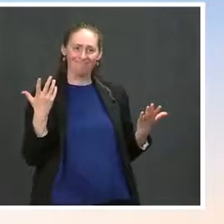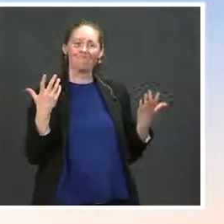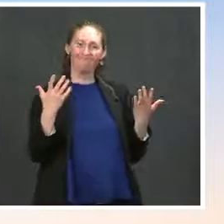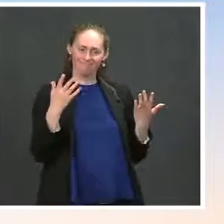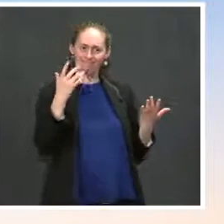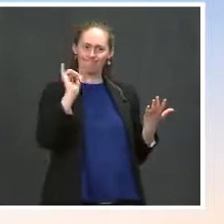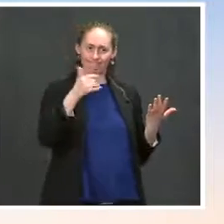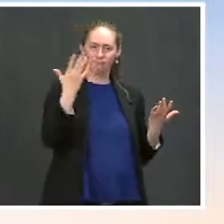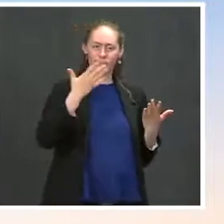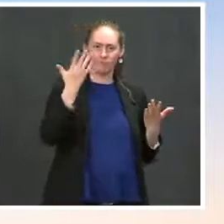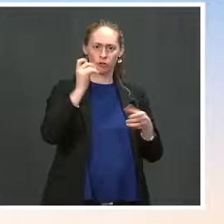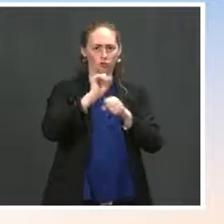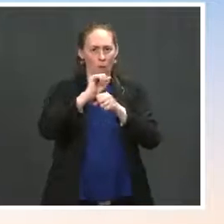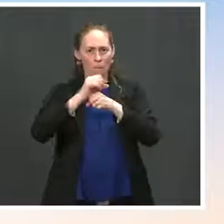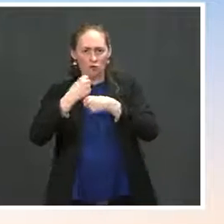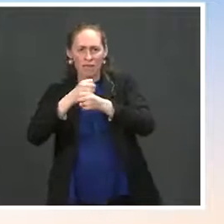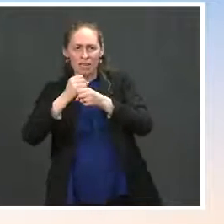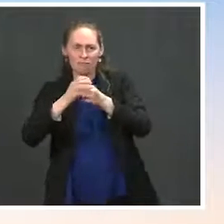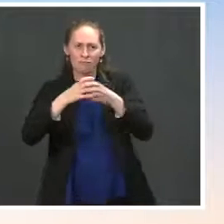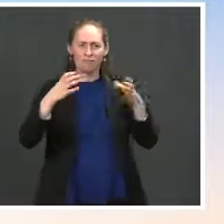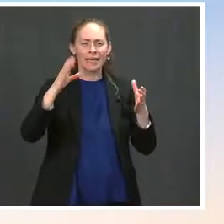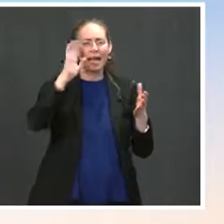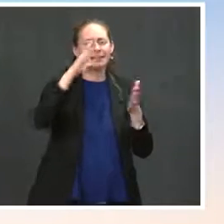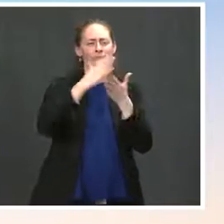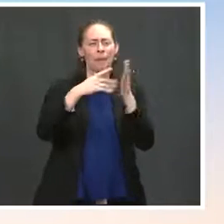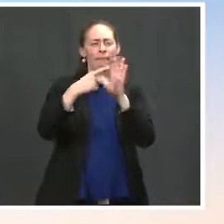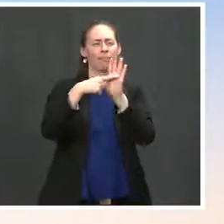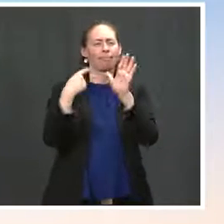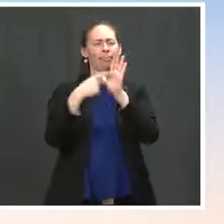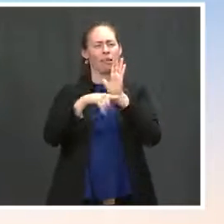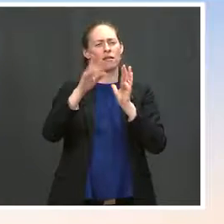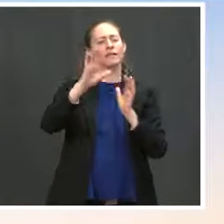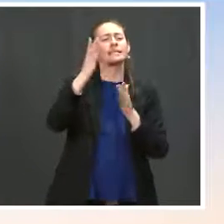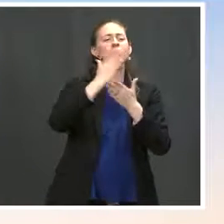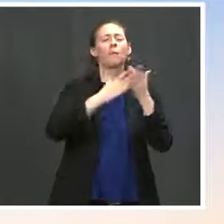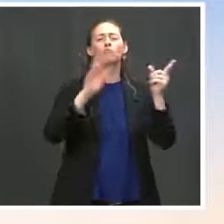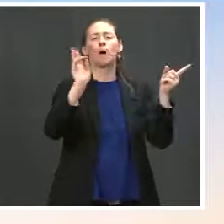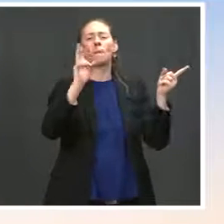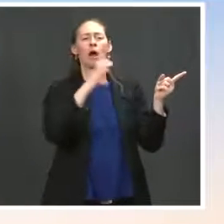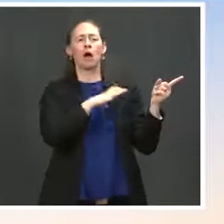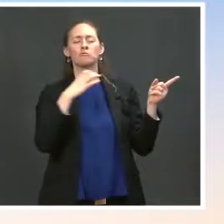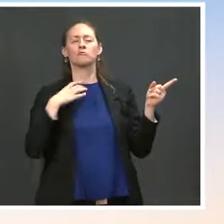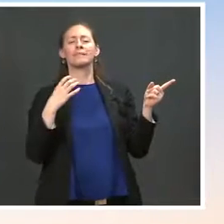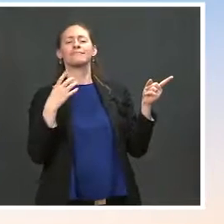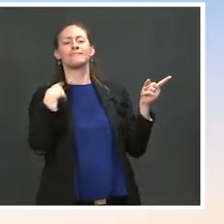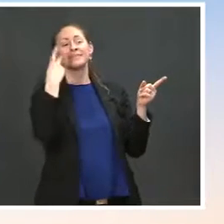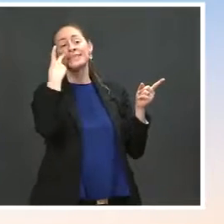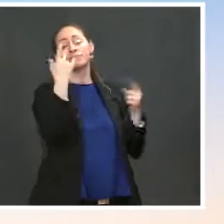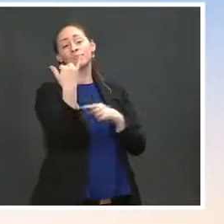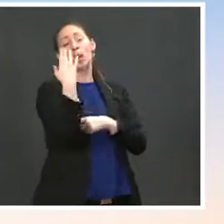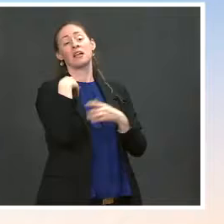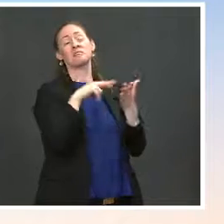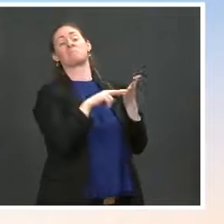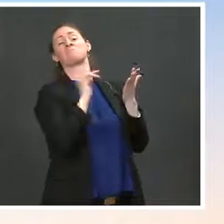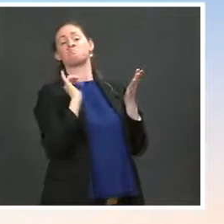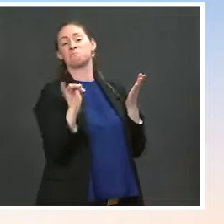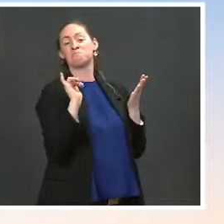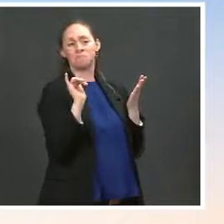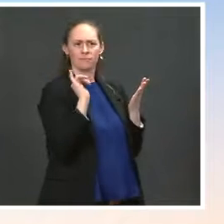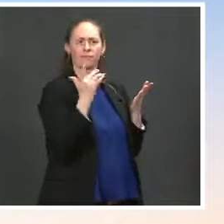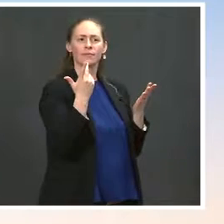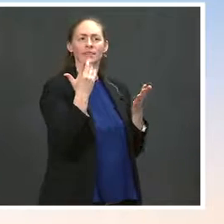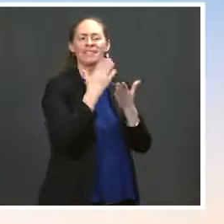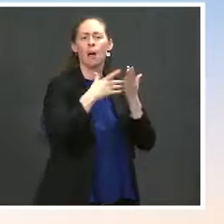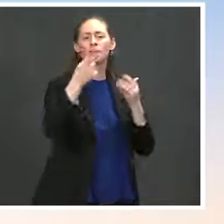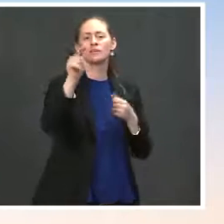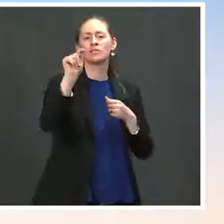economy today, or some criticism, I should say, from some Republicans in Congress that I've read this morning, seen on on Twitter.